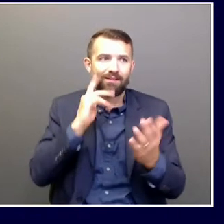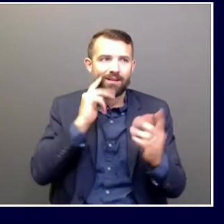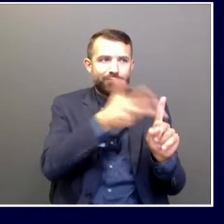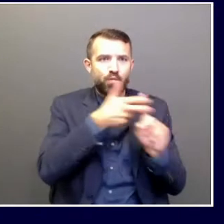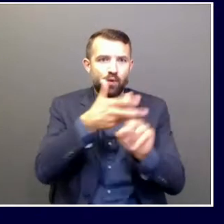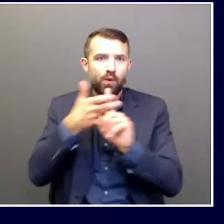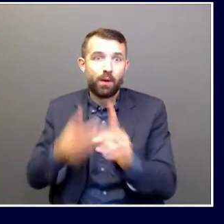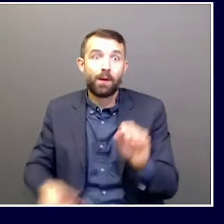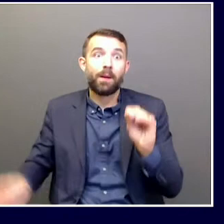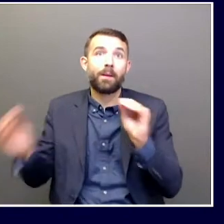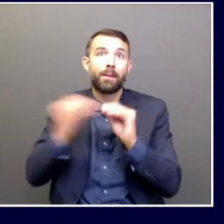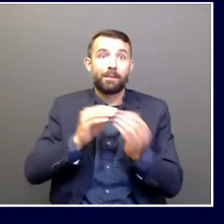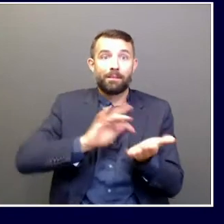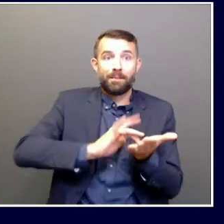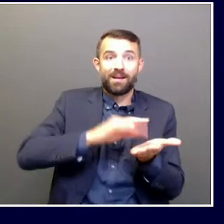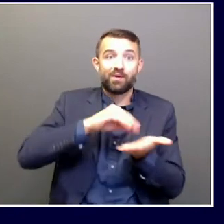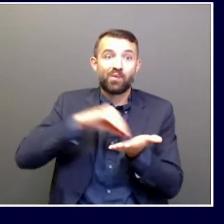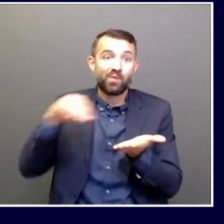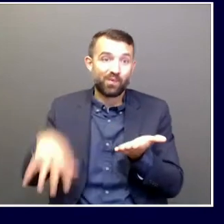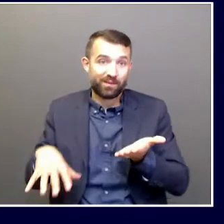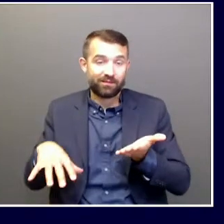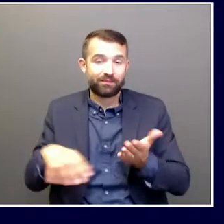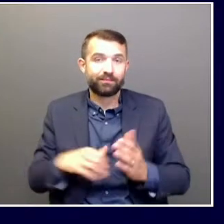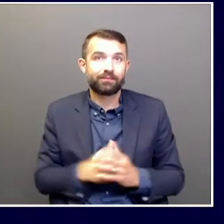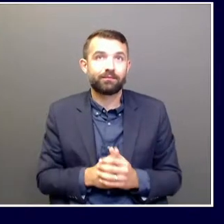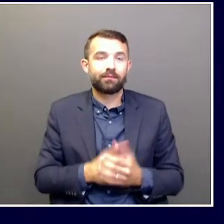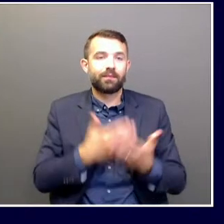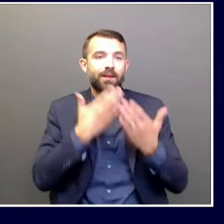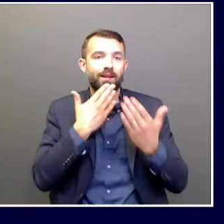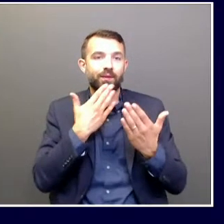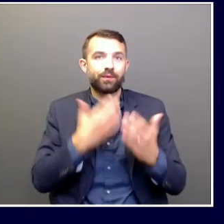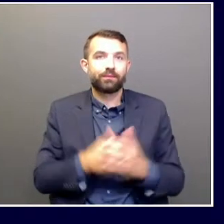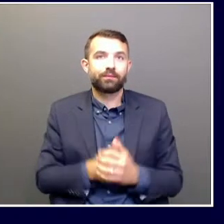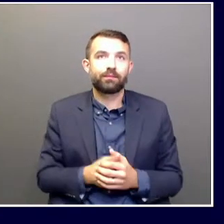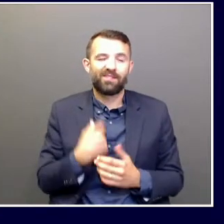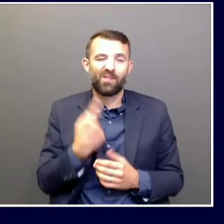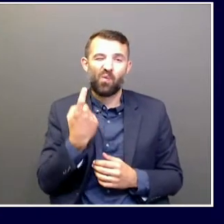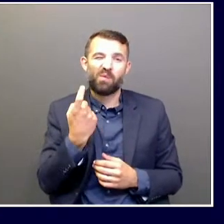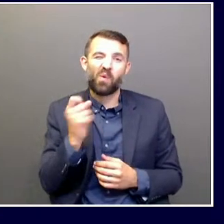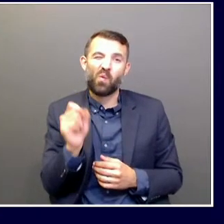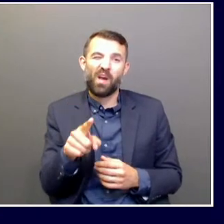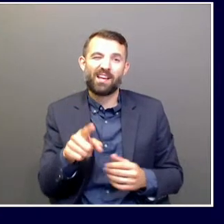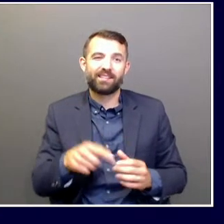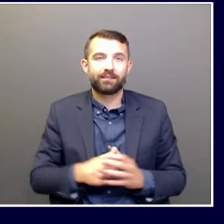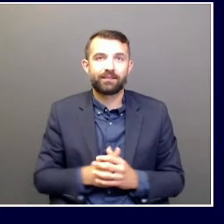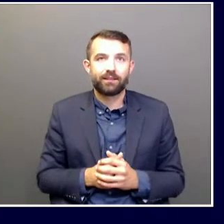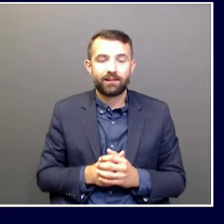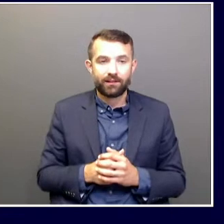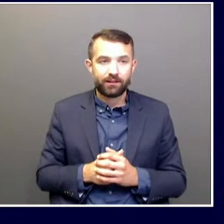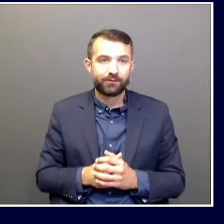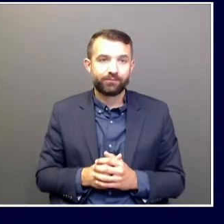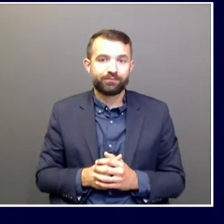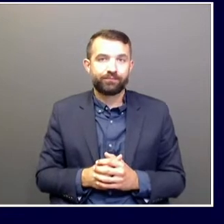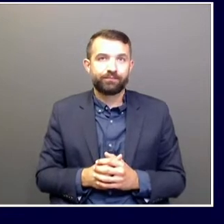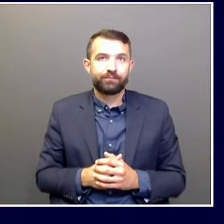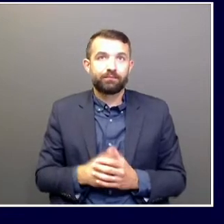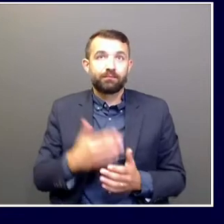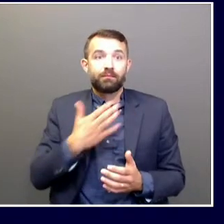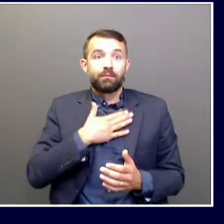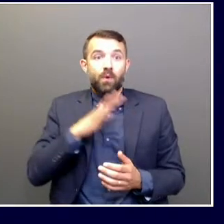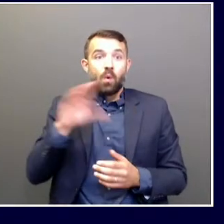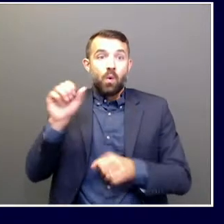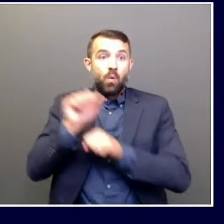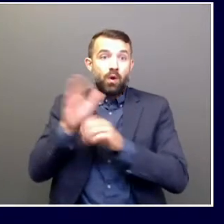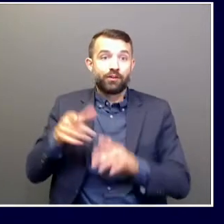Thank you. And my final question of mine, so a colleague of mine is looking at the vaccination rates in the state and where the virus is